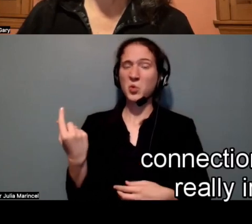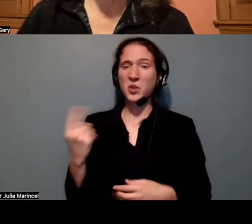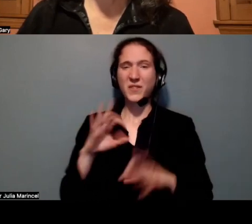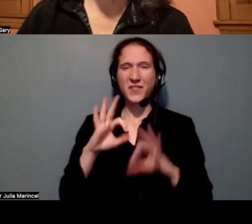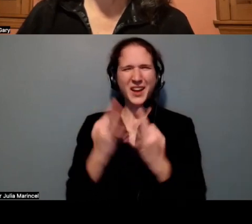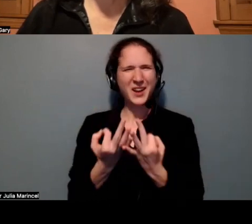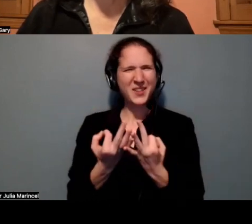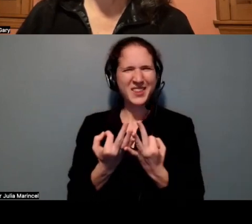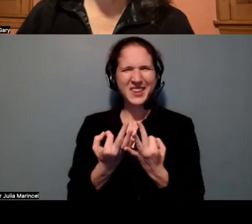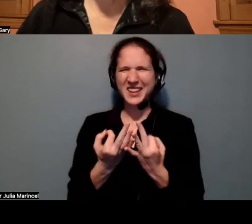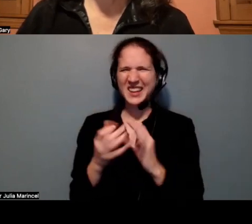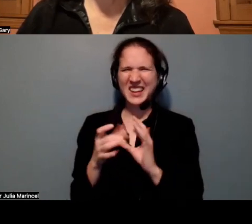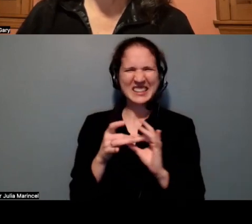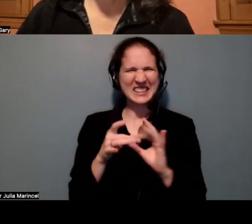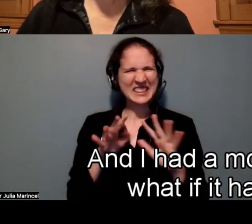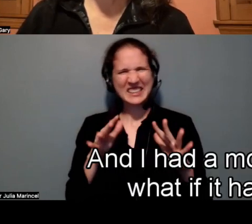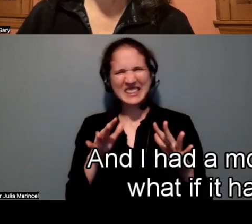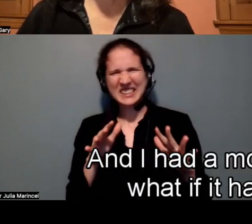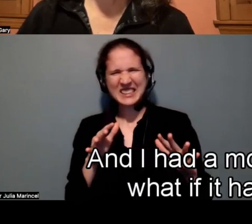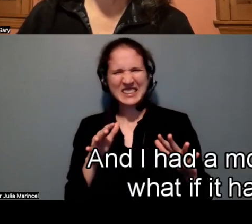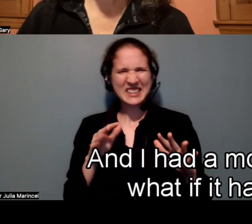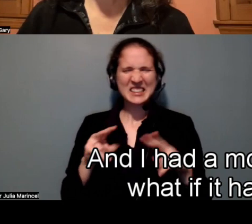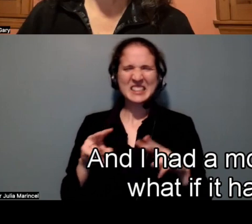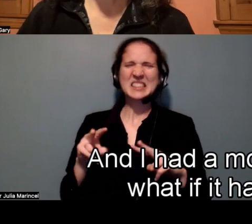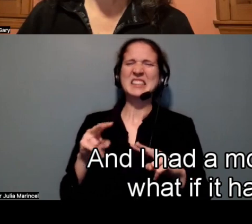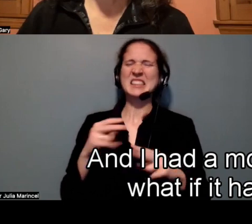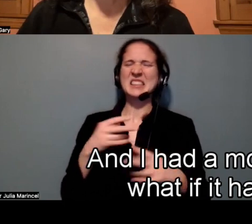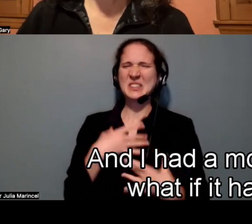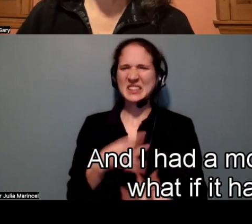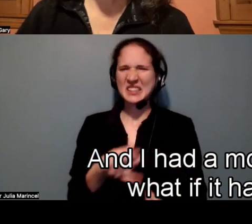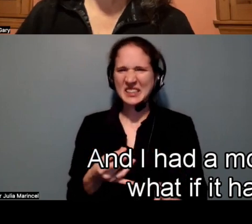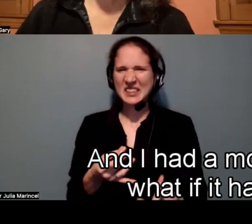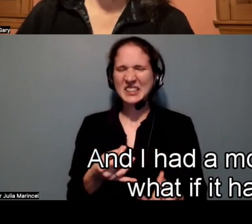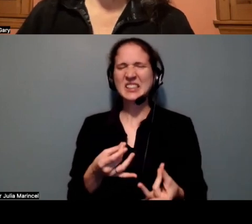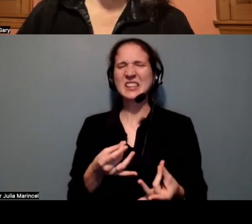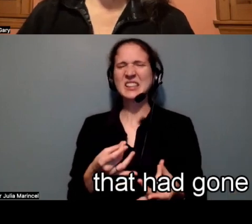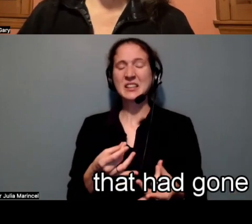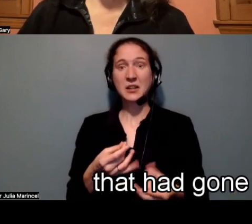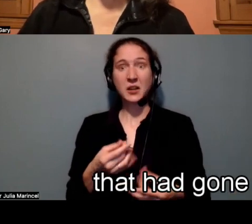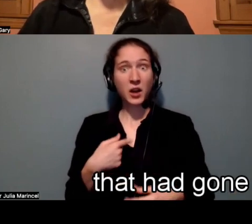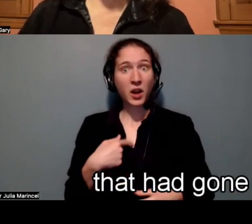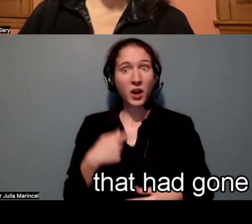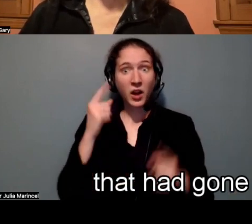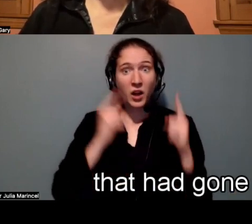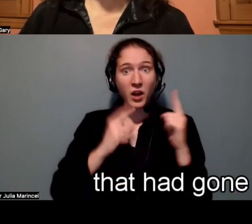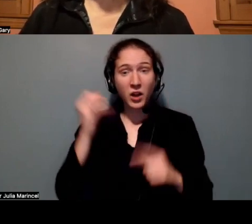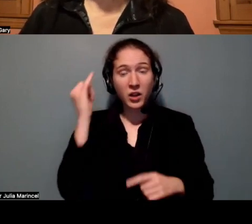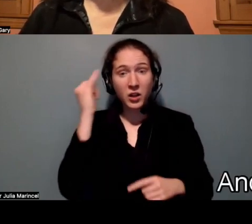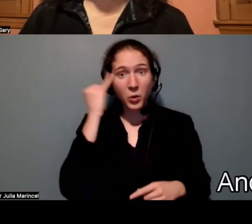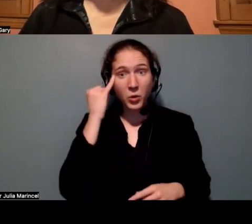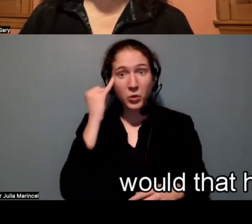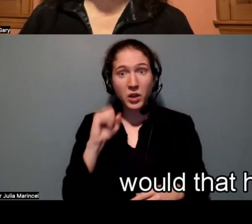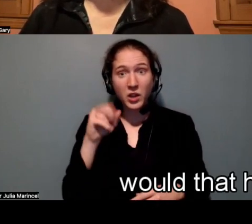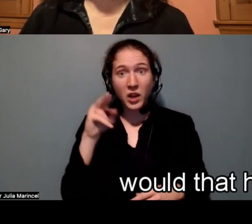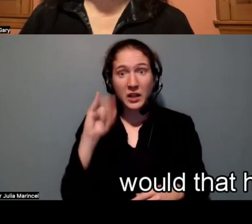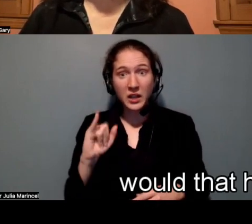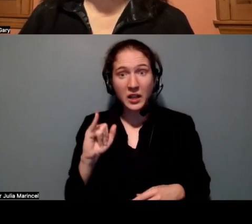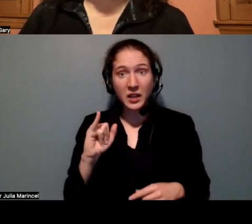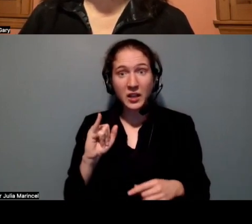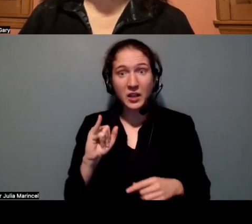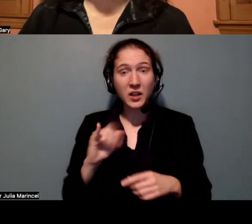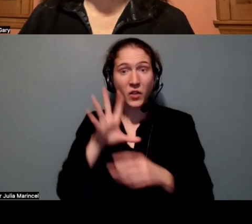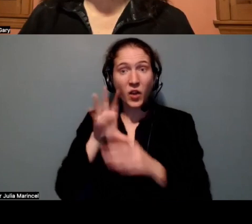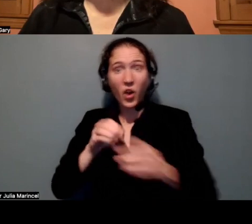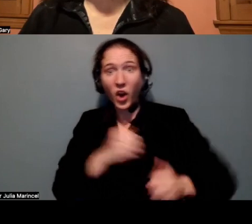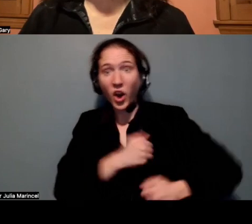really interesting. And I had a moment of thinking, what if it had been Sonny that had gone into the service, and what would that have been like?